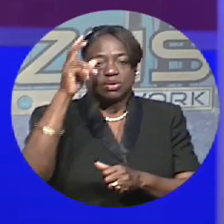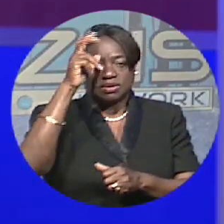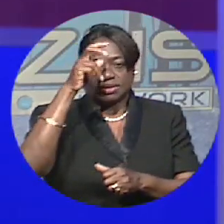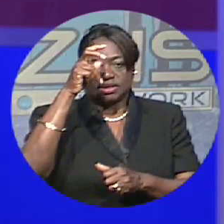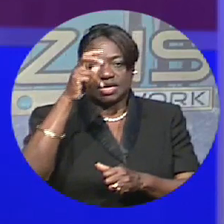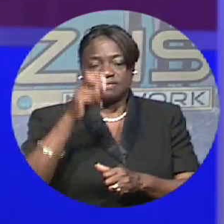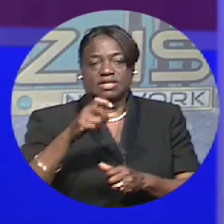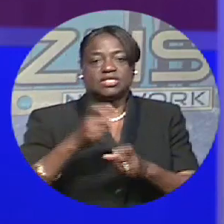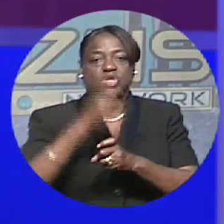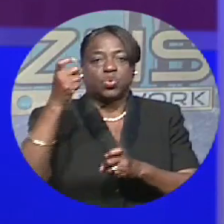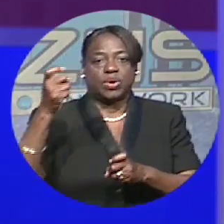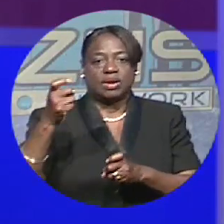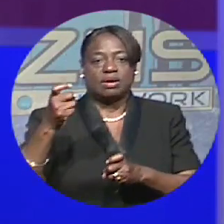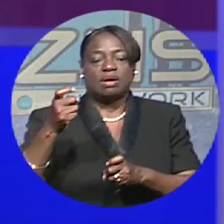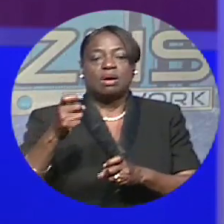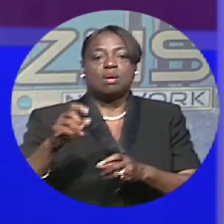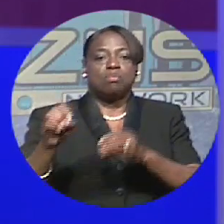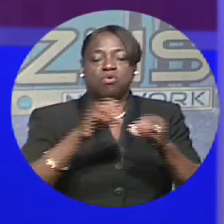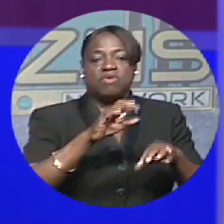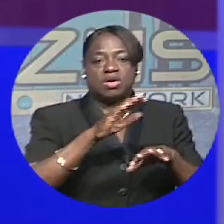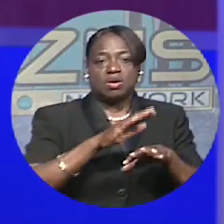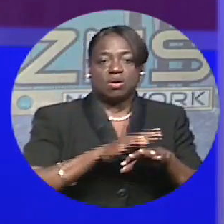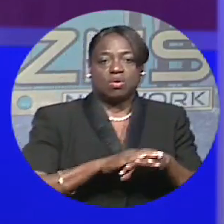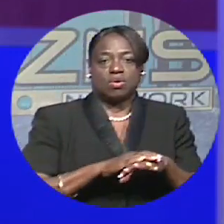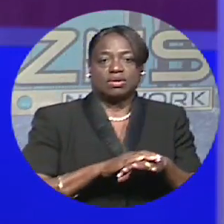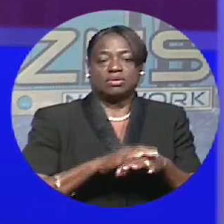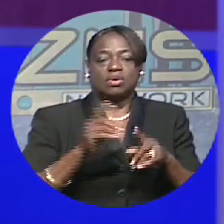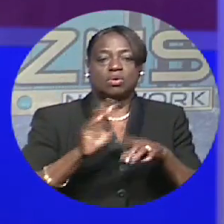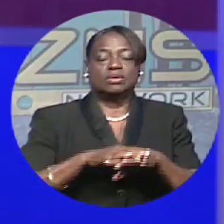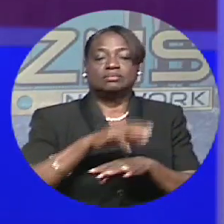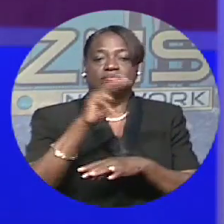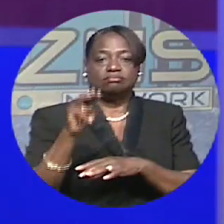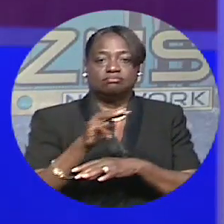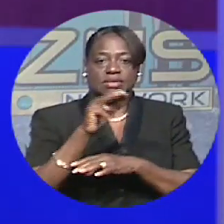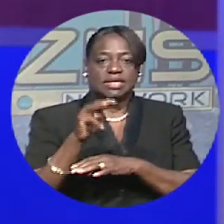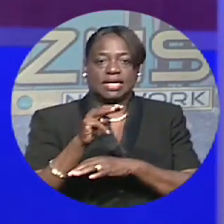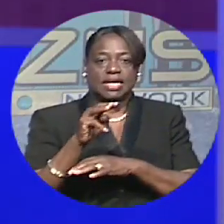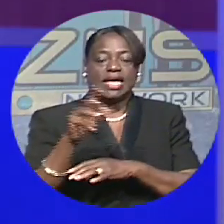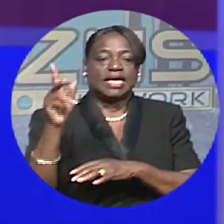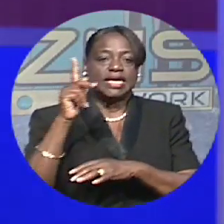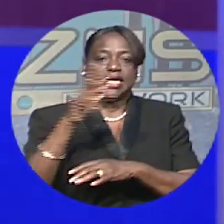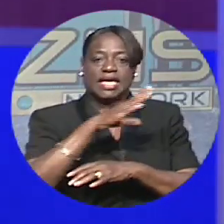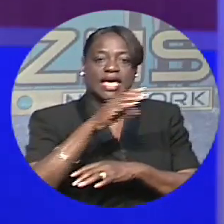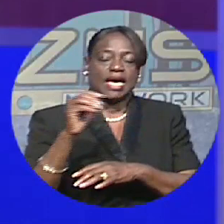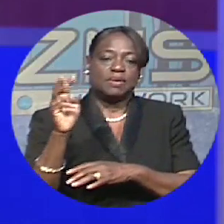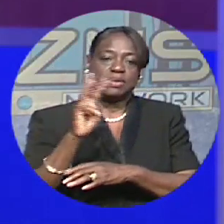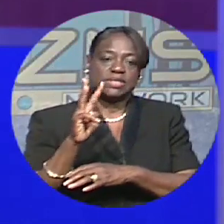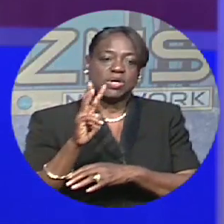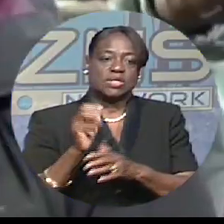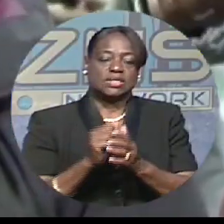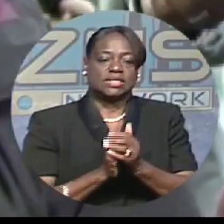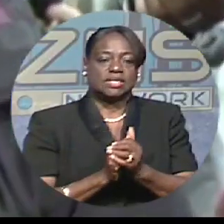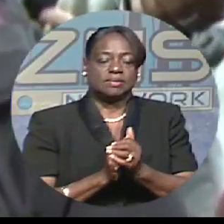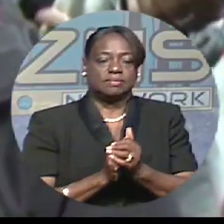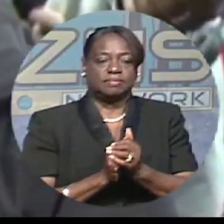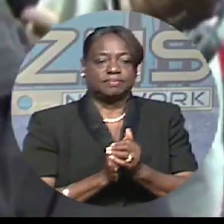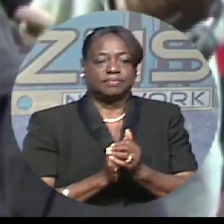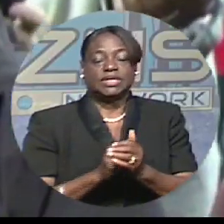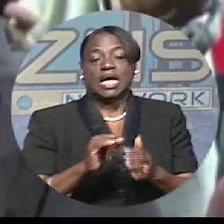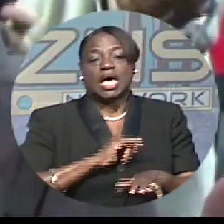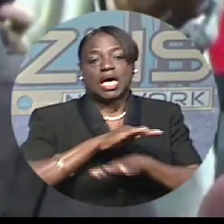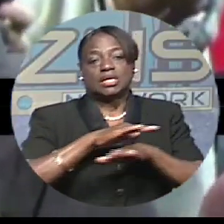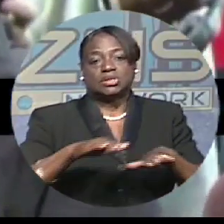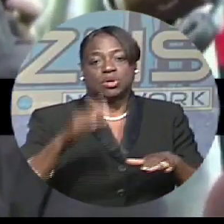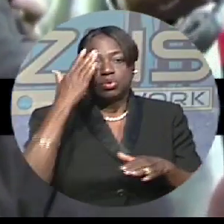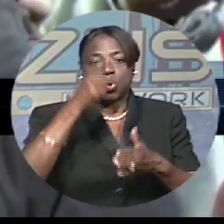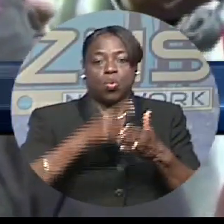to the national championship on Monday against the winner of the other semifinal between Kentucky and Wisconsin. I don't know what to expect because I